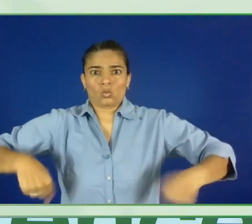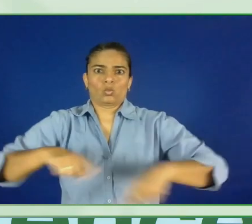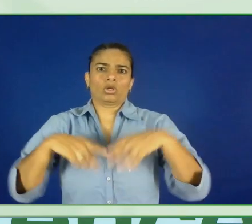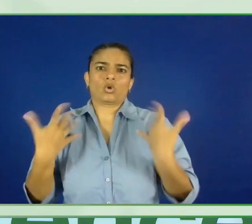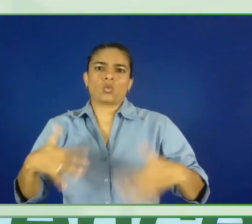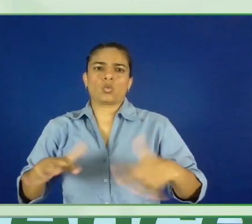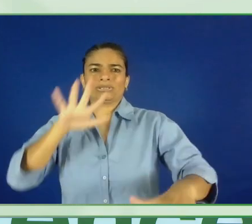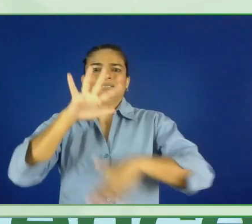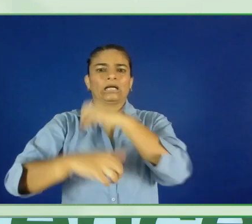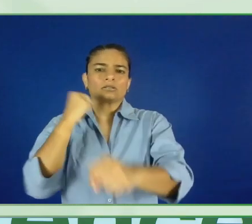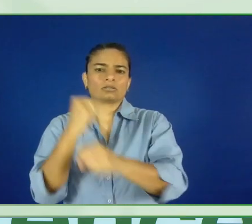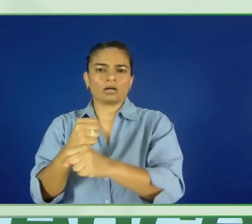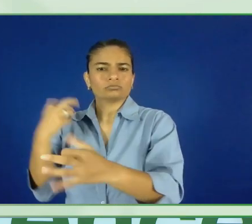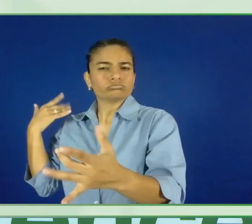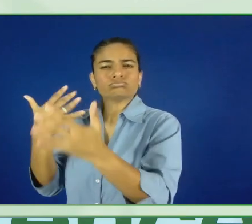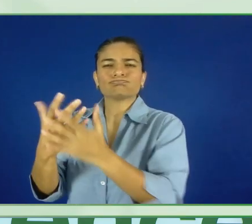We have